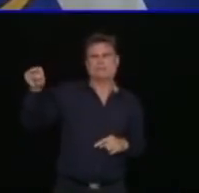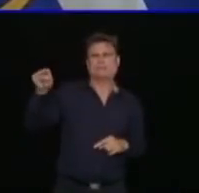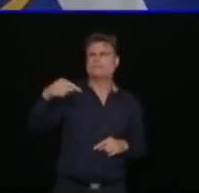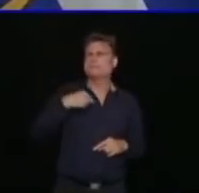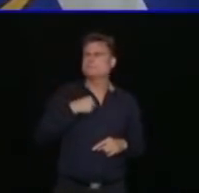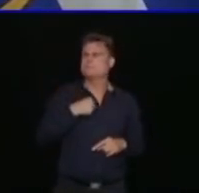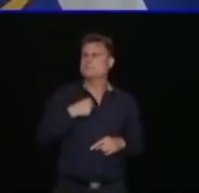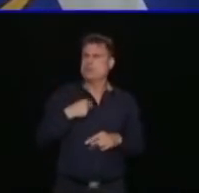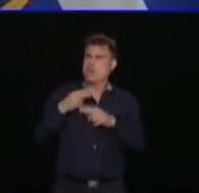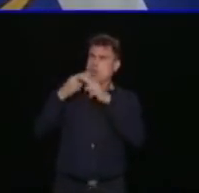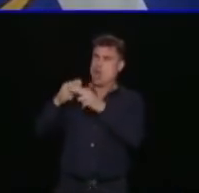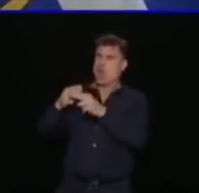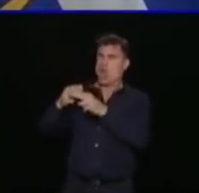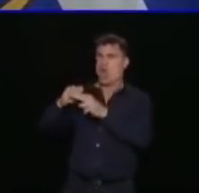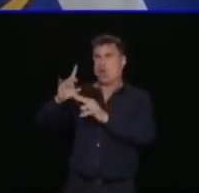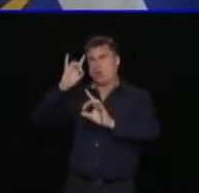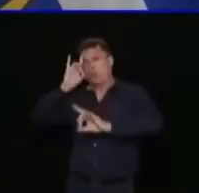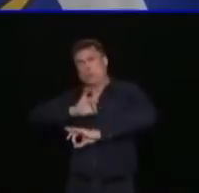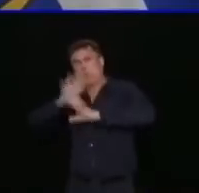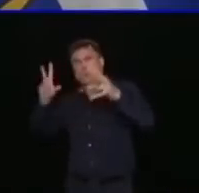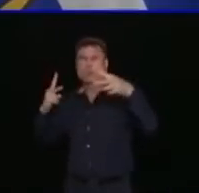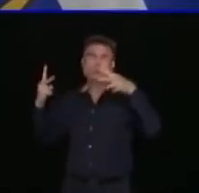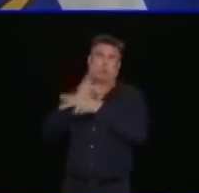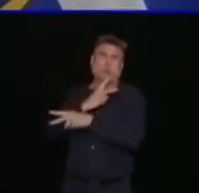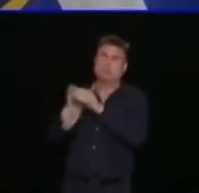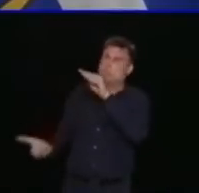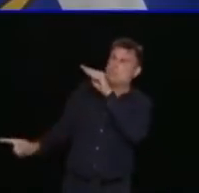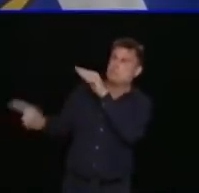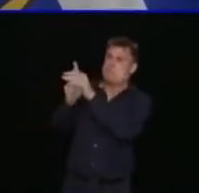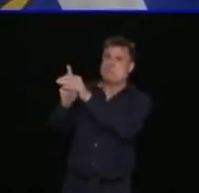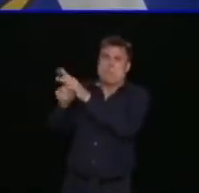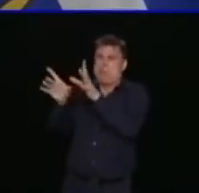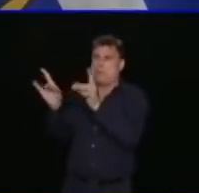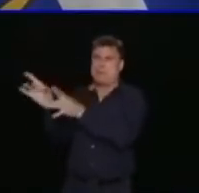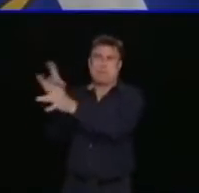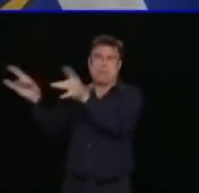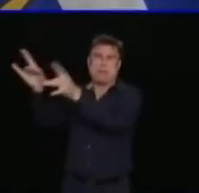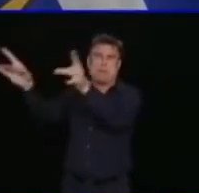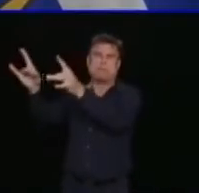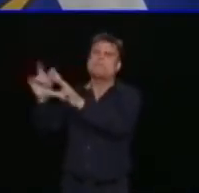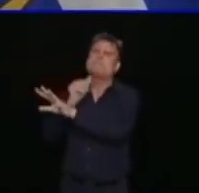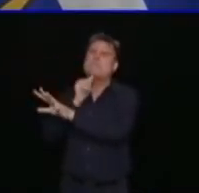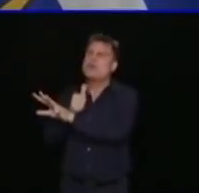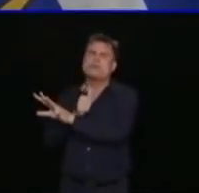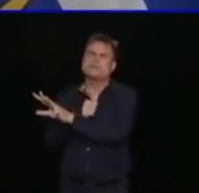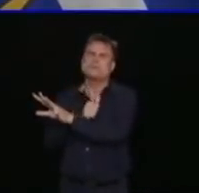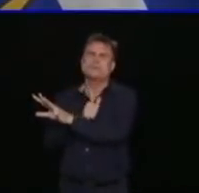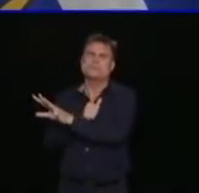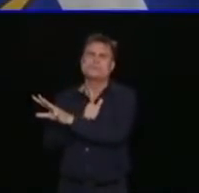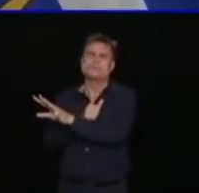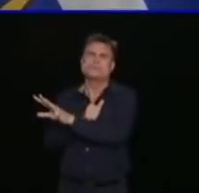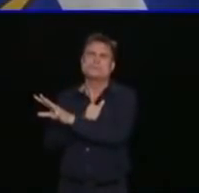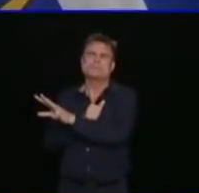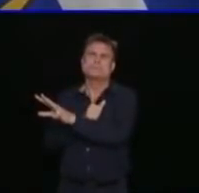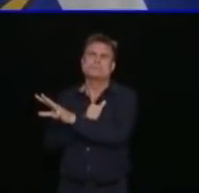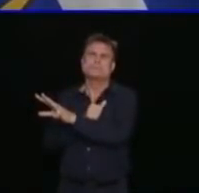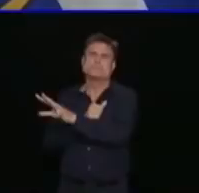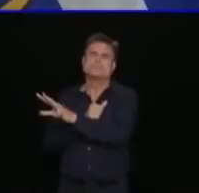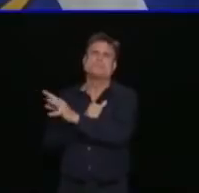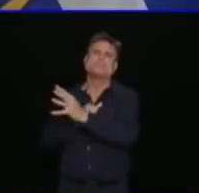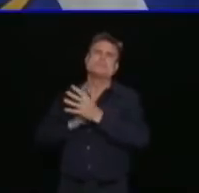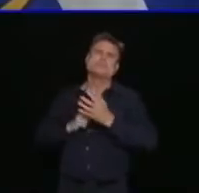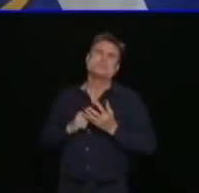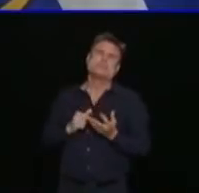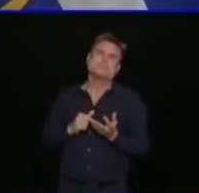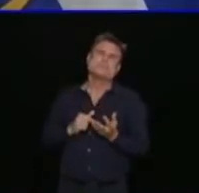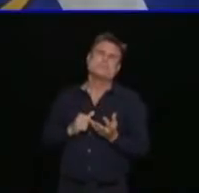people we know, for reasons that we don't know and we can't predict ahead of time, are super shedders of virus and can